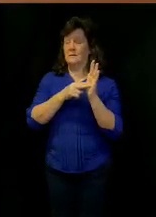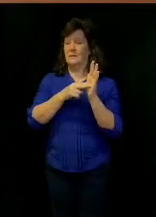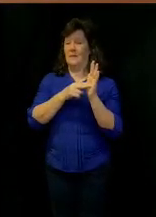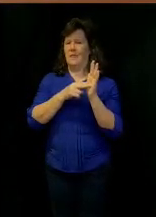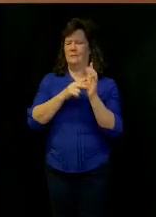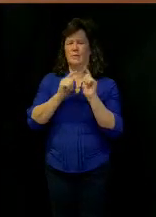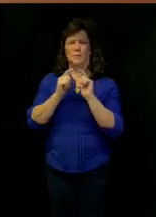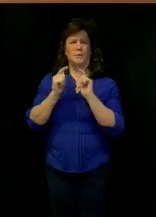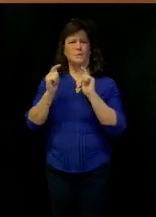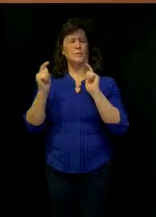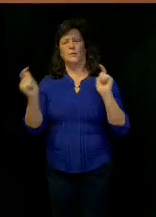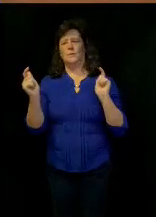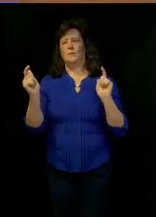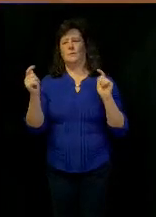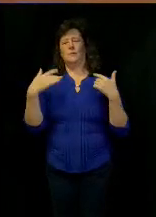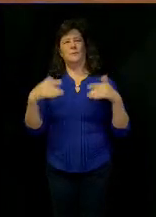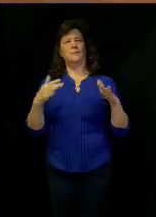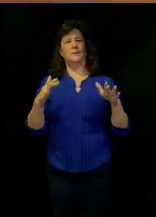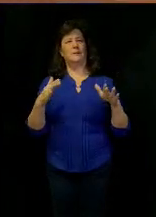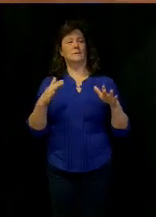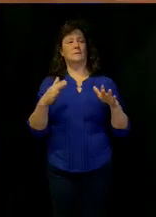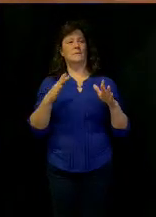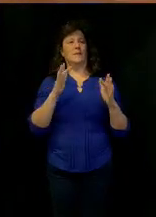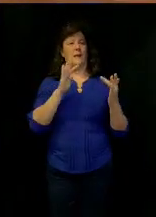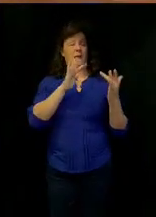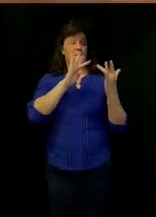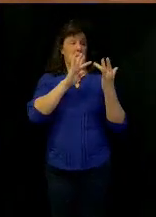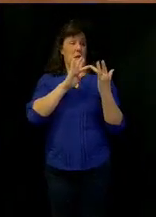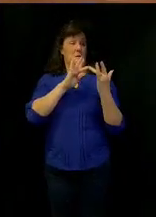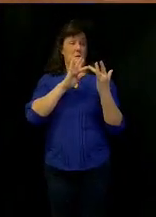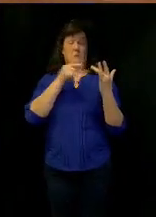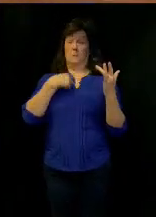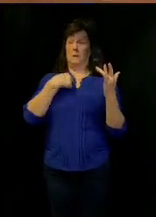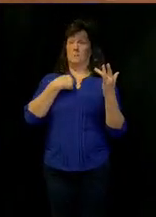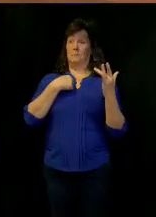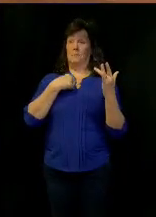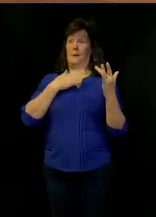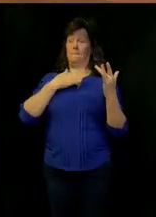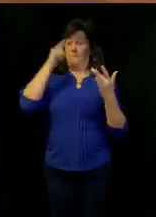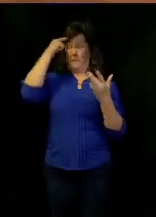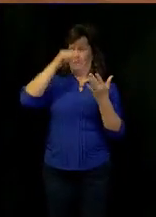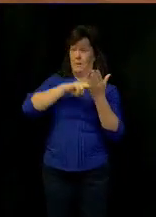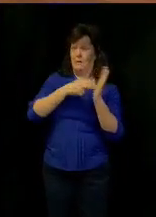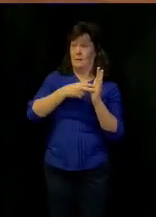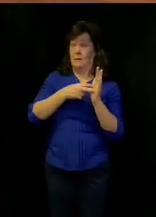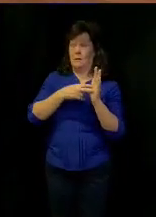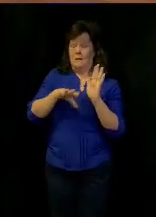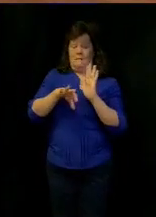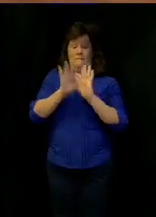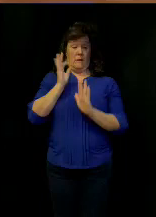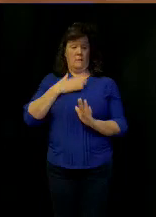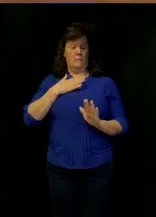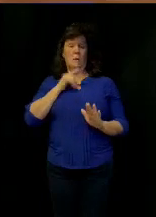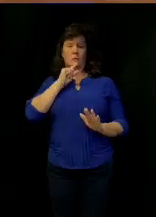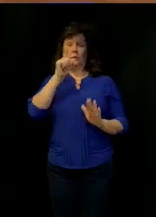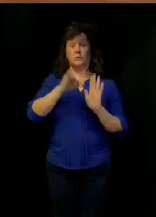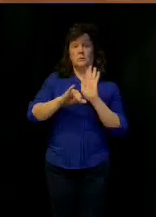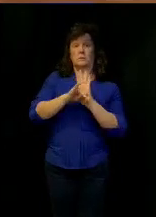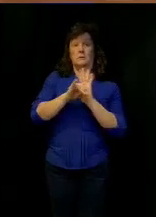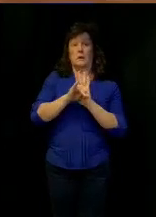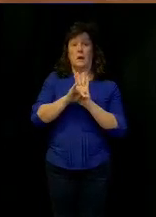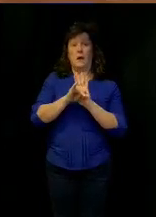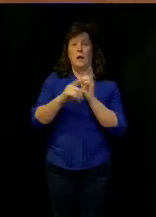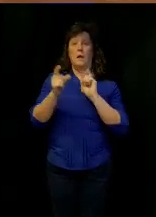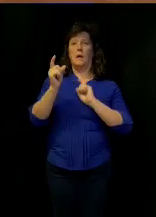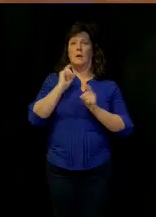with me today. It connects me to my purpose. When I find out who I am, it starts giving me